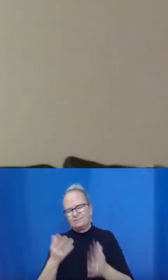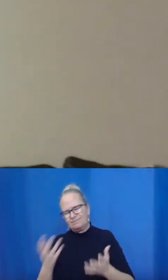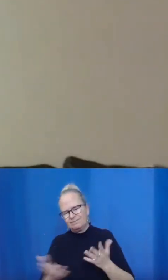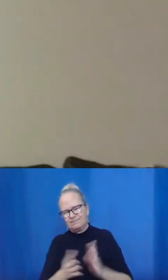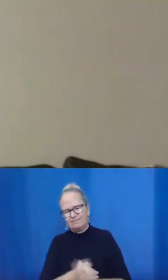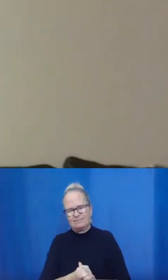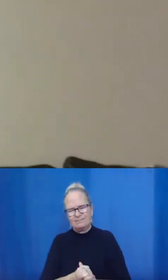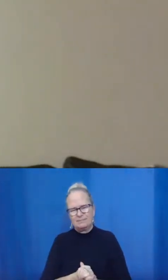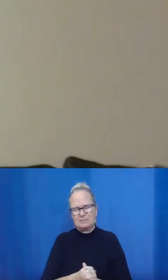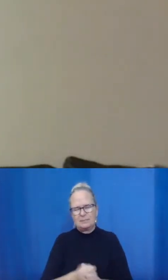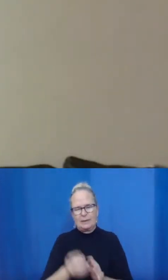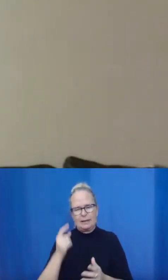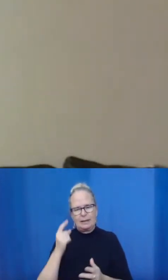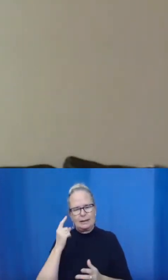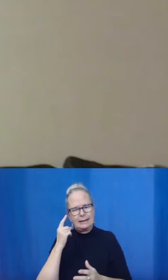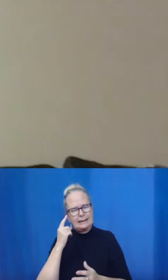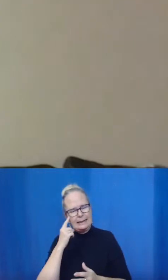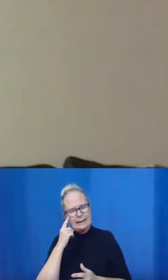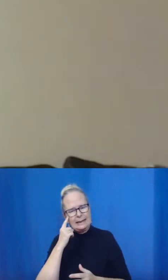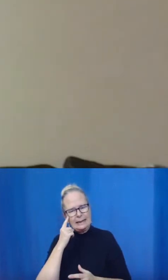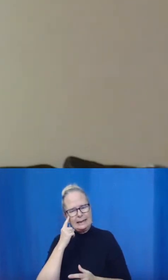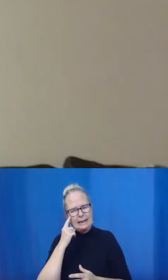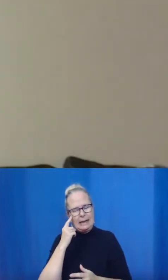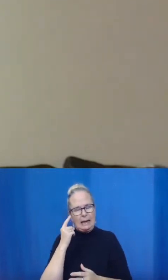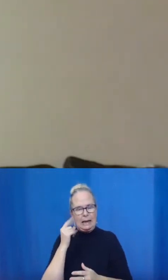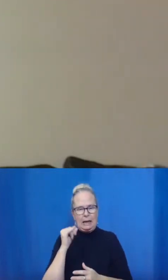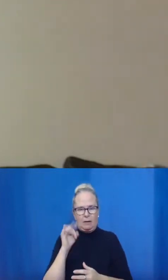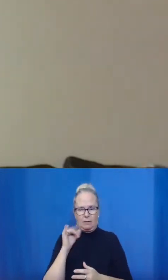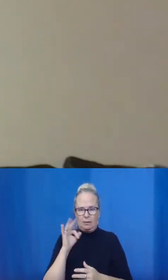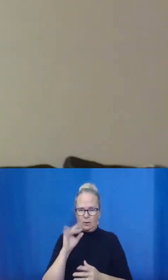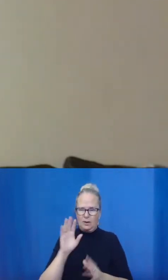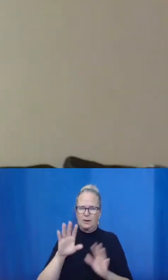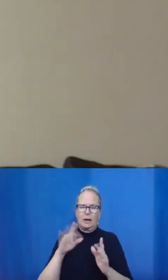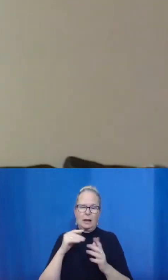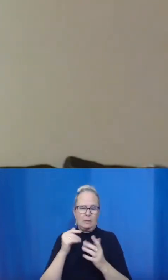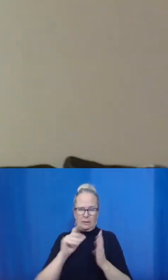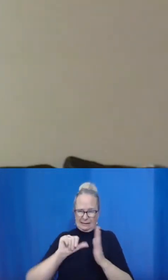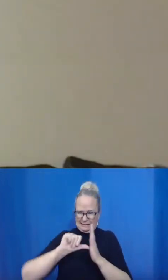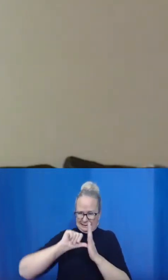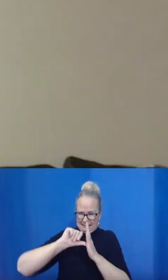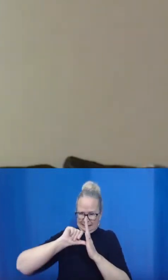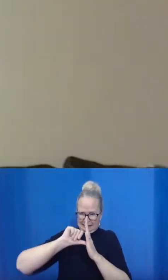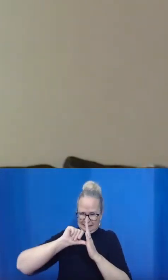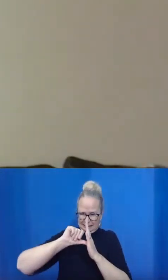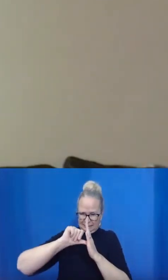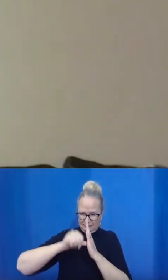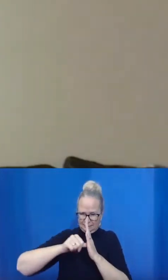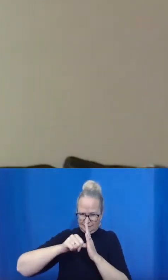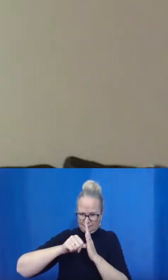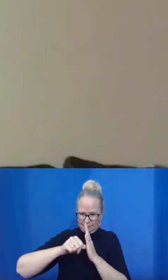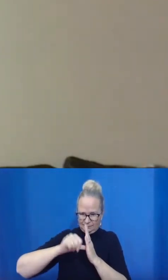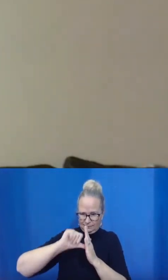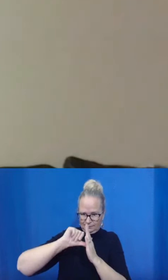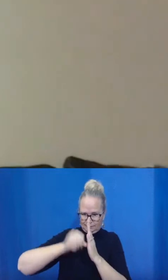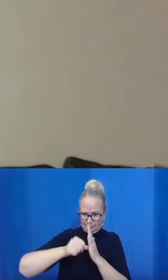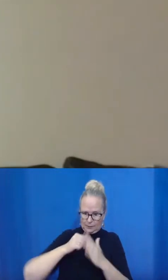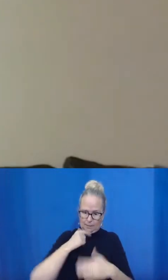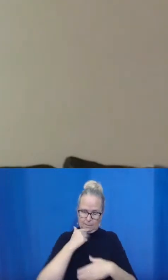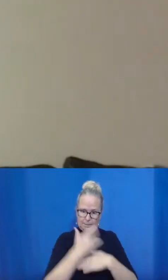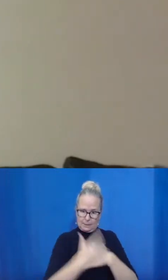vaccinated. And then I just wanted to finally say that I think through, you